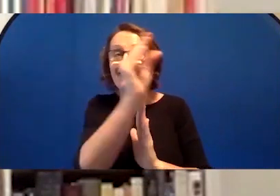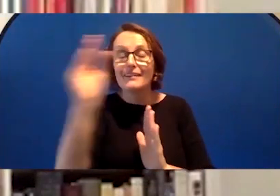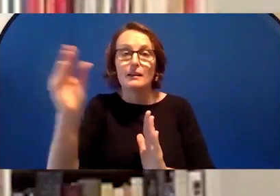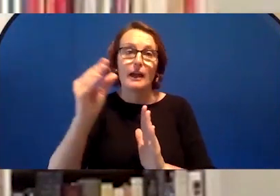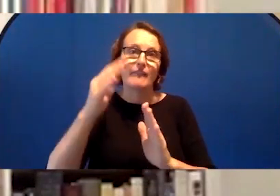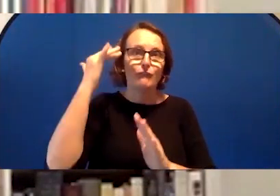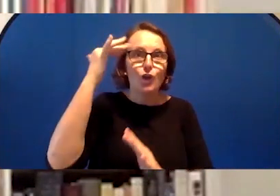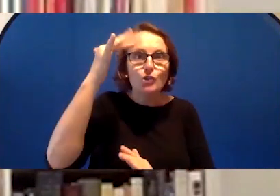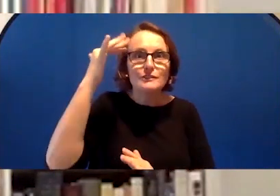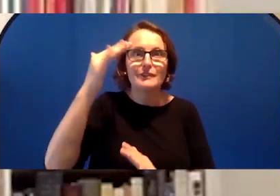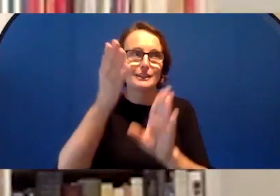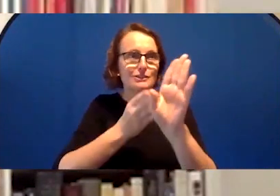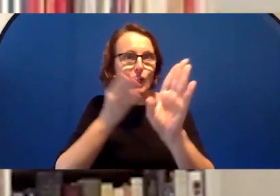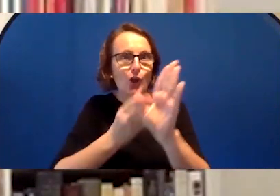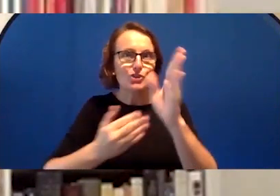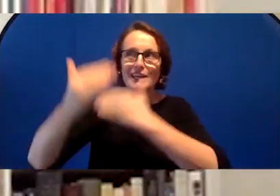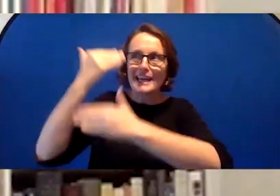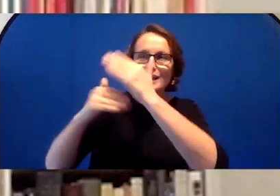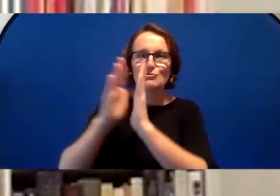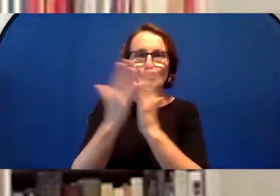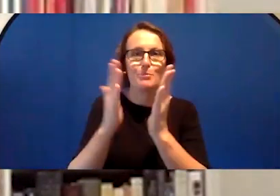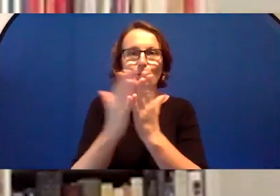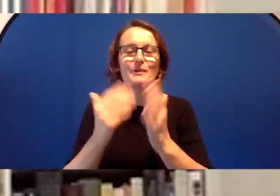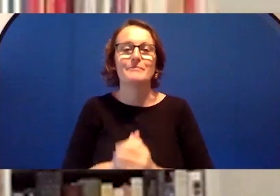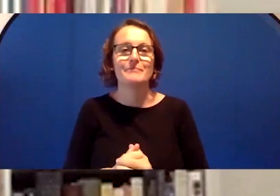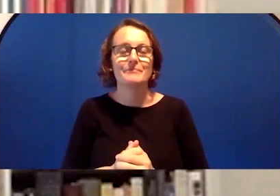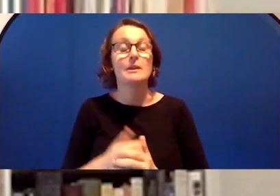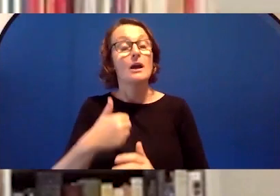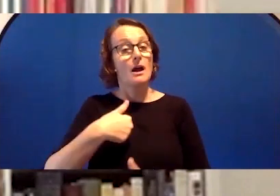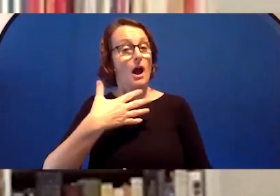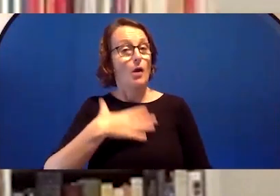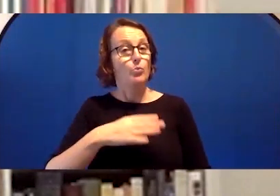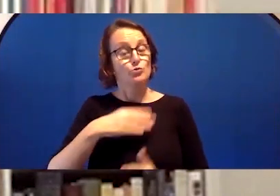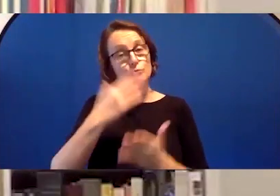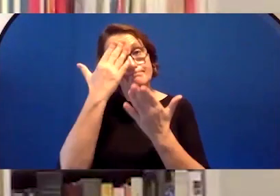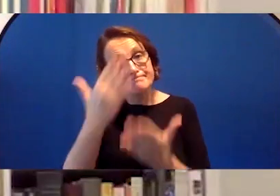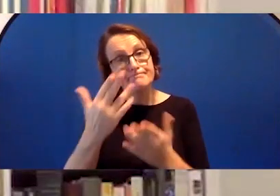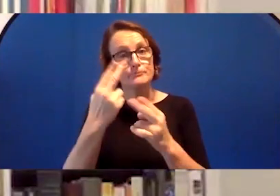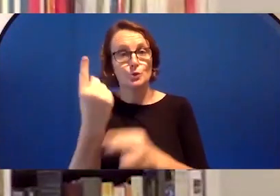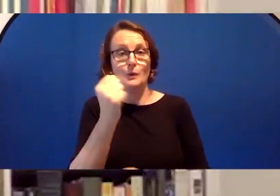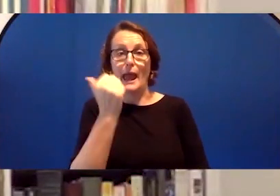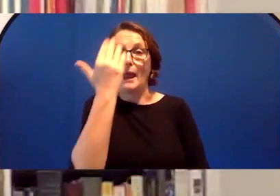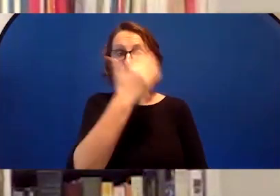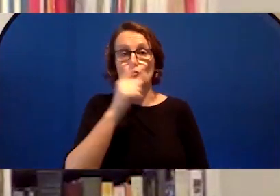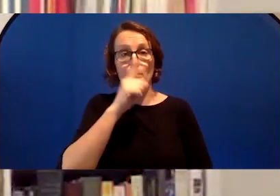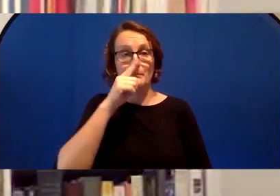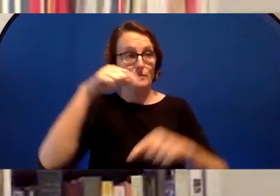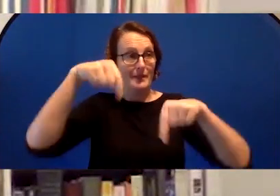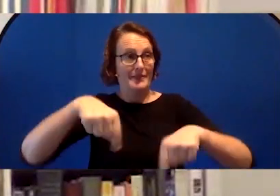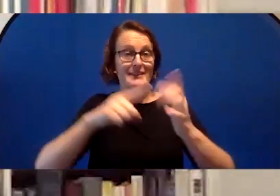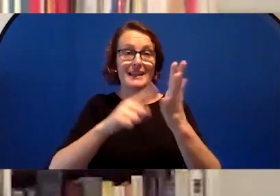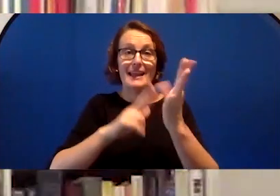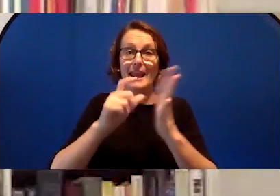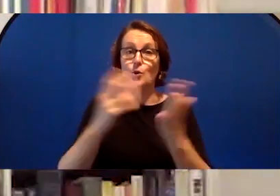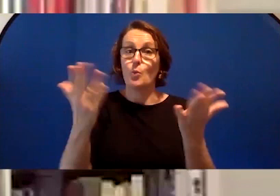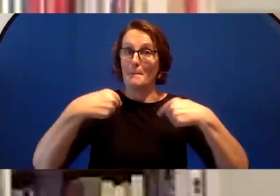books. And before I go any further, I'd like to pay my respects to the traditional custodians of the land on which we meet. For me here in